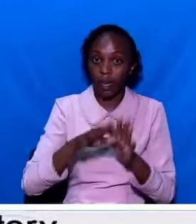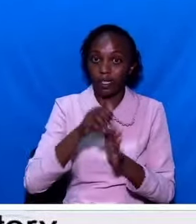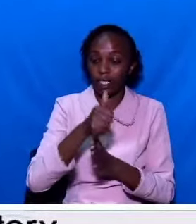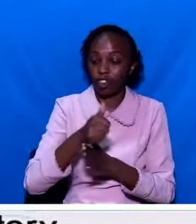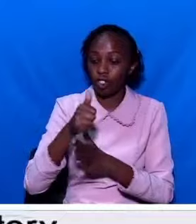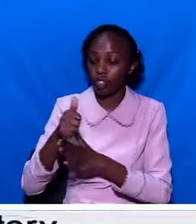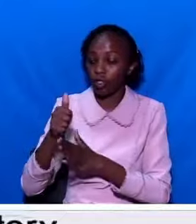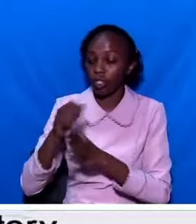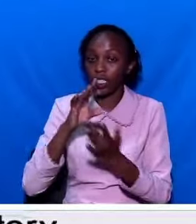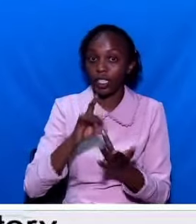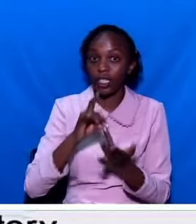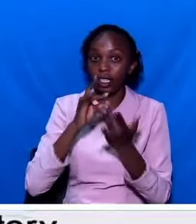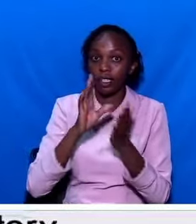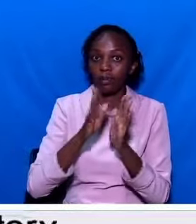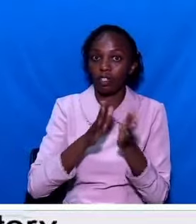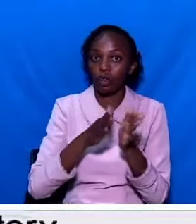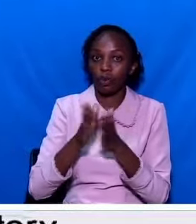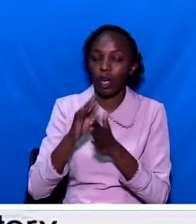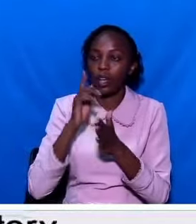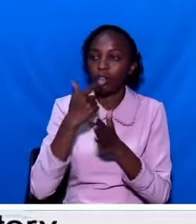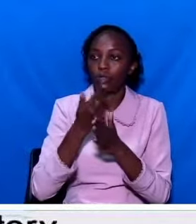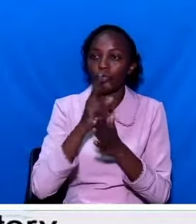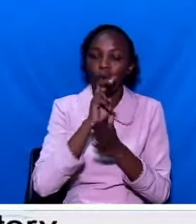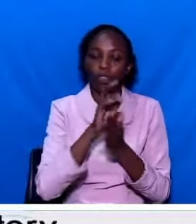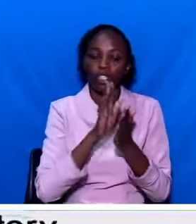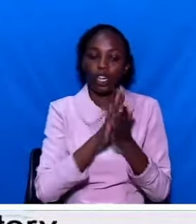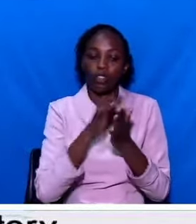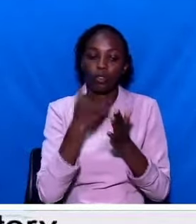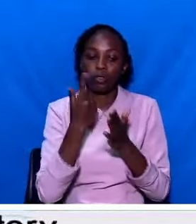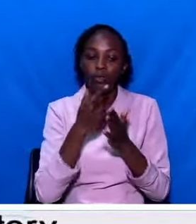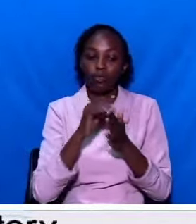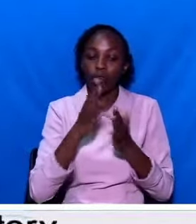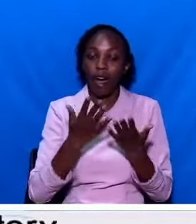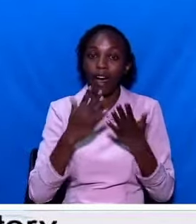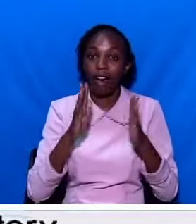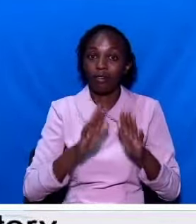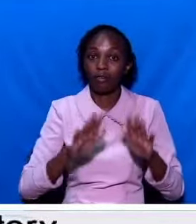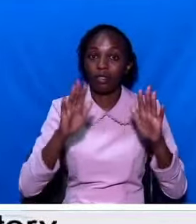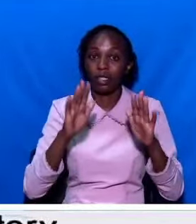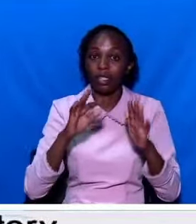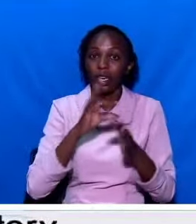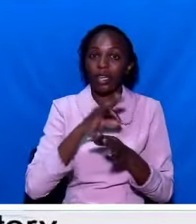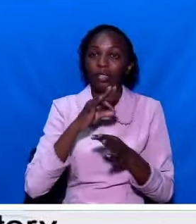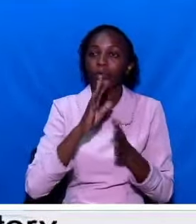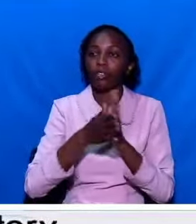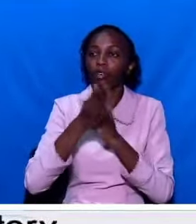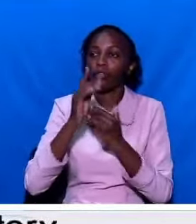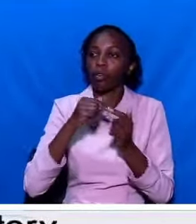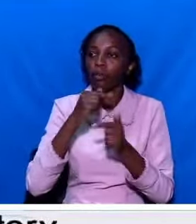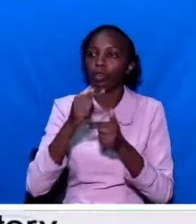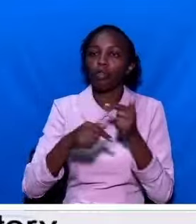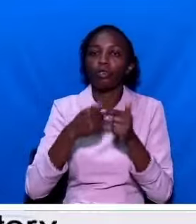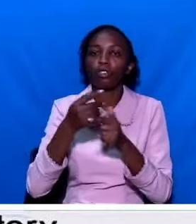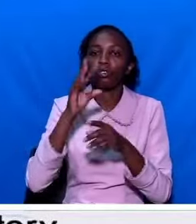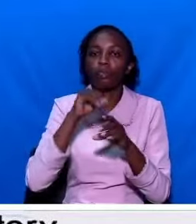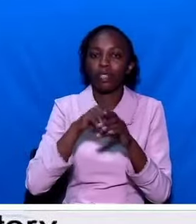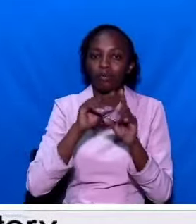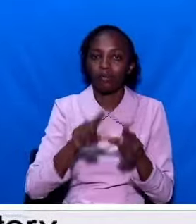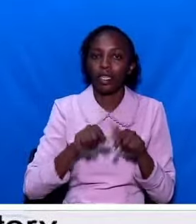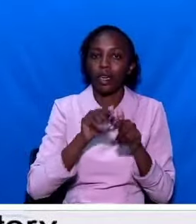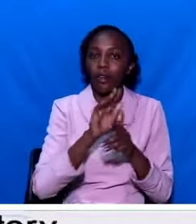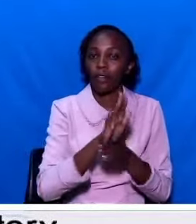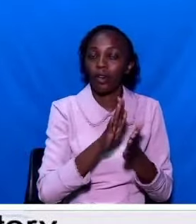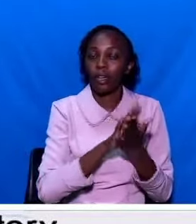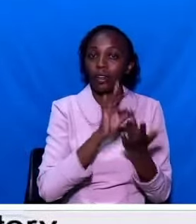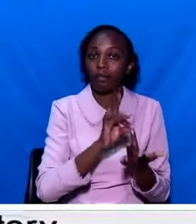way, those watching and those raising their hands here. And Spirit of God, may you continue to move in their lives in the